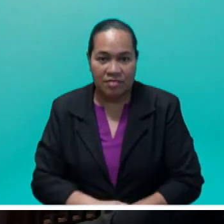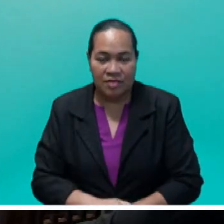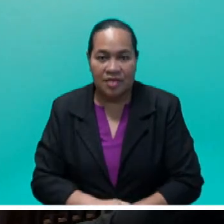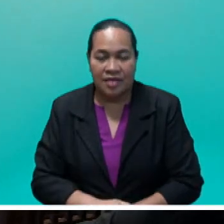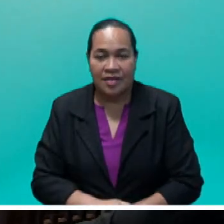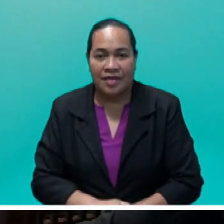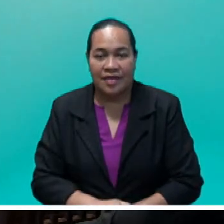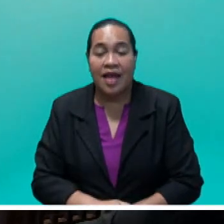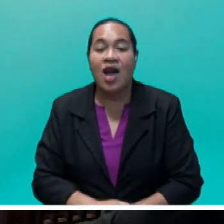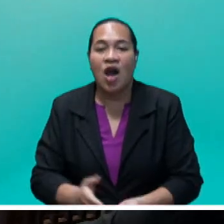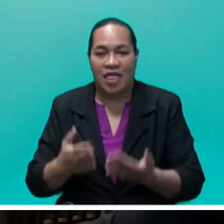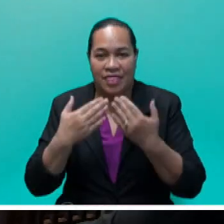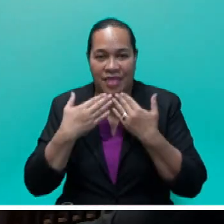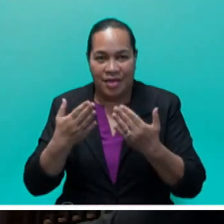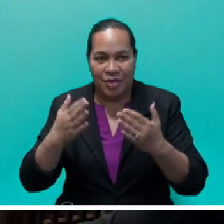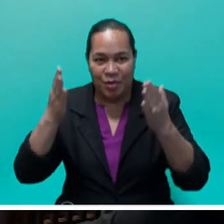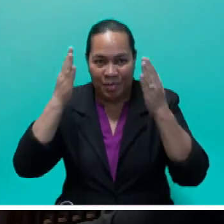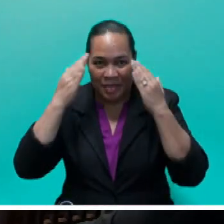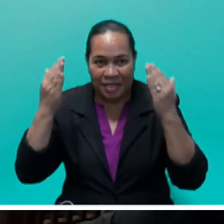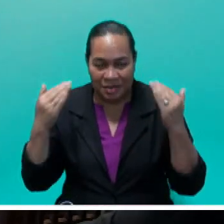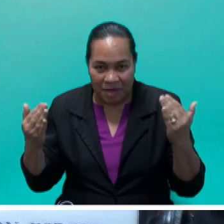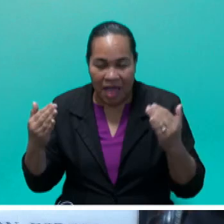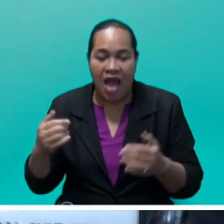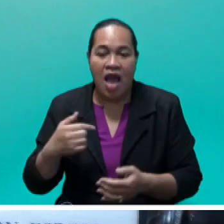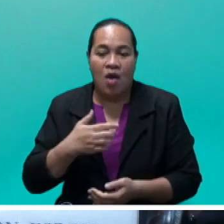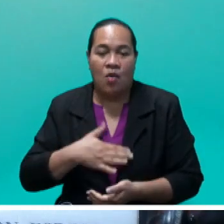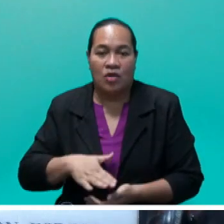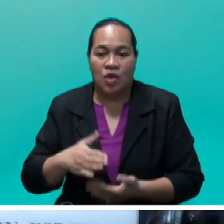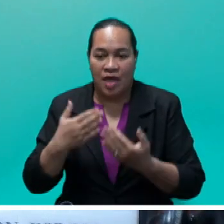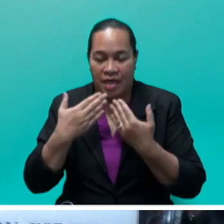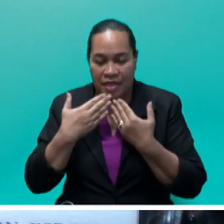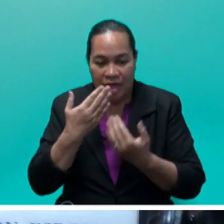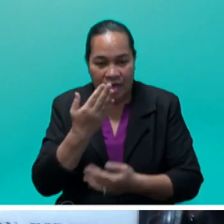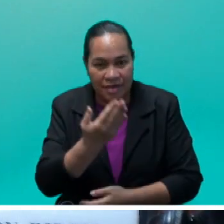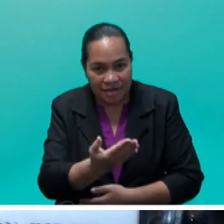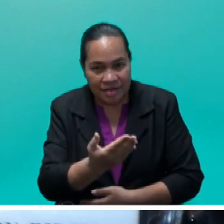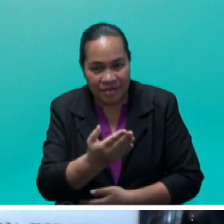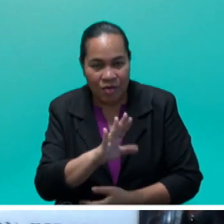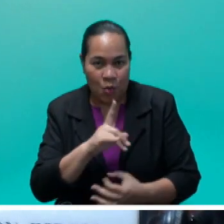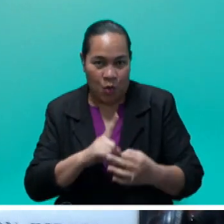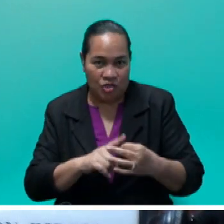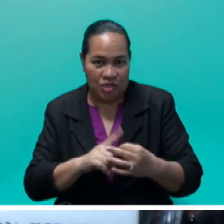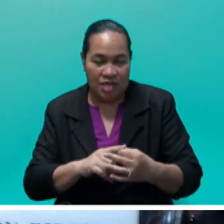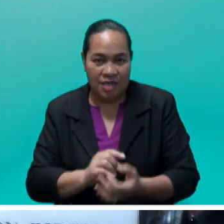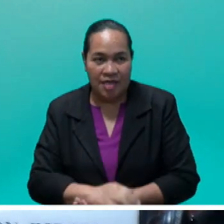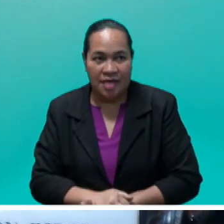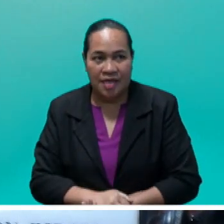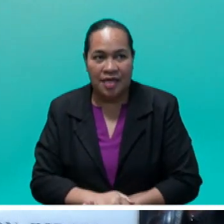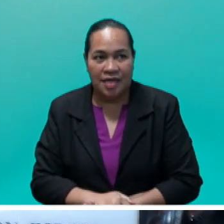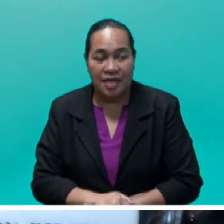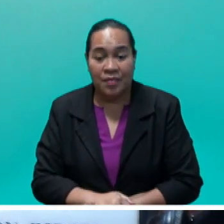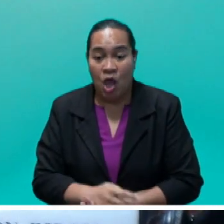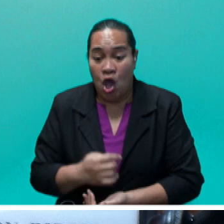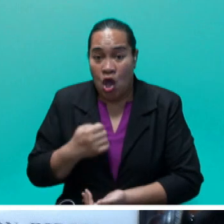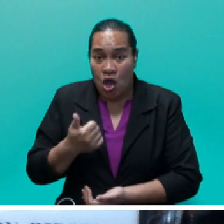Thank you, Mr. Speaker. I also thank the Honorable Kumar for the questions. Earlier